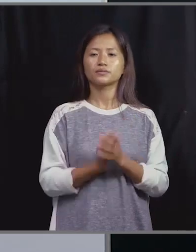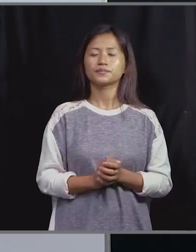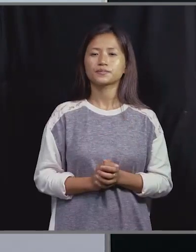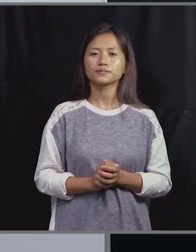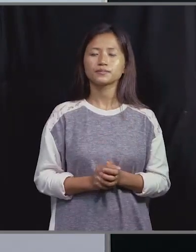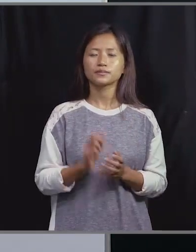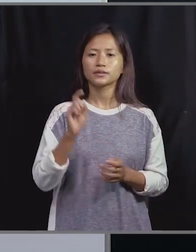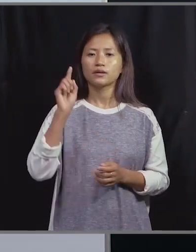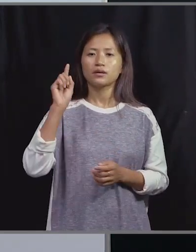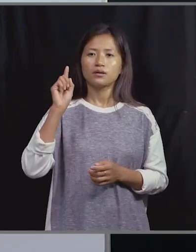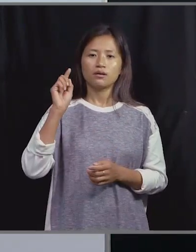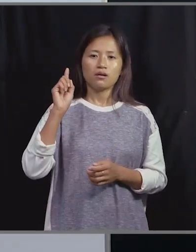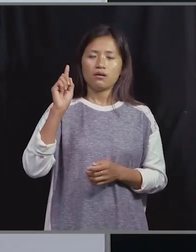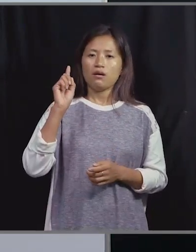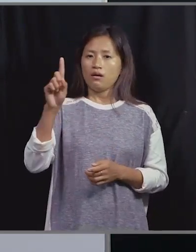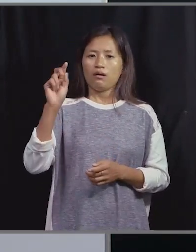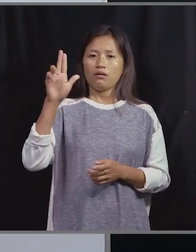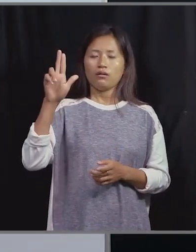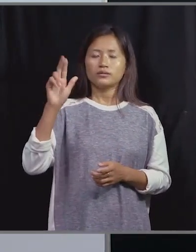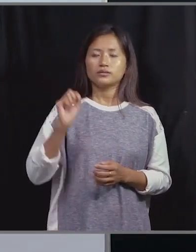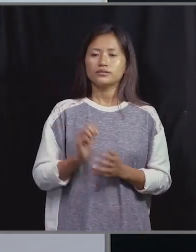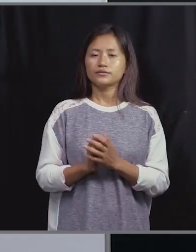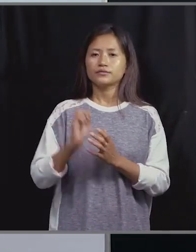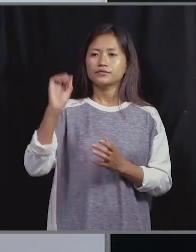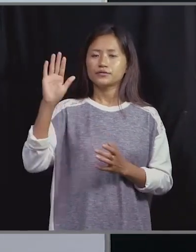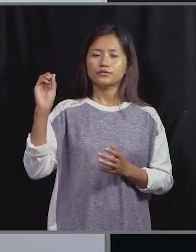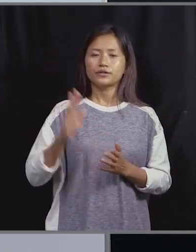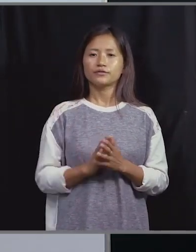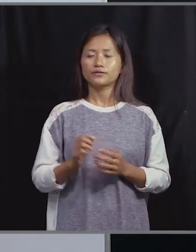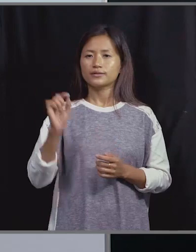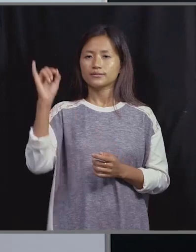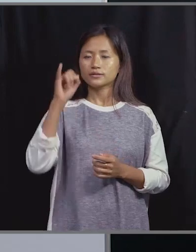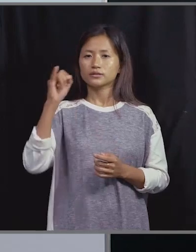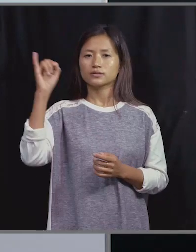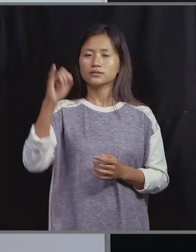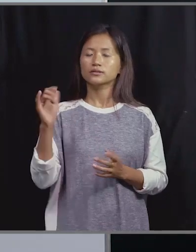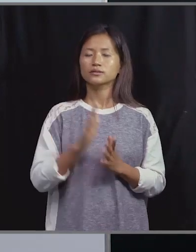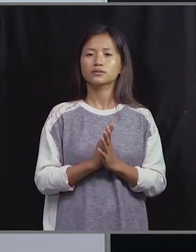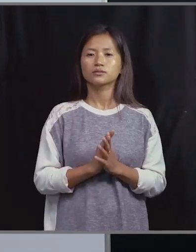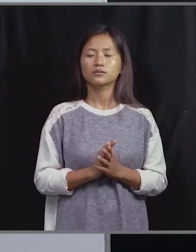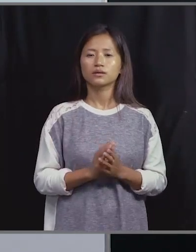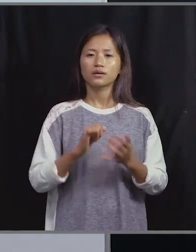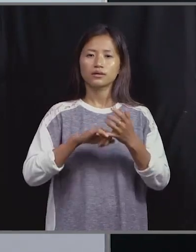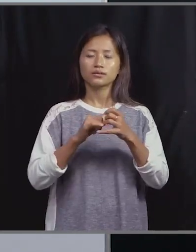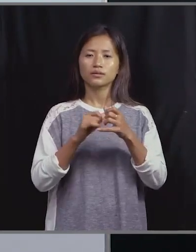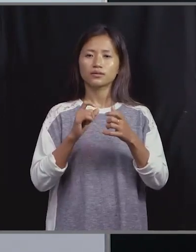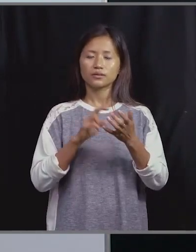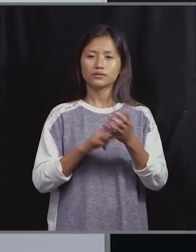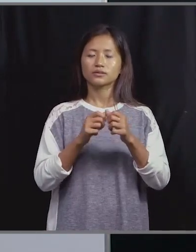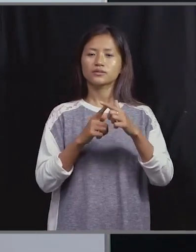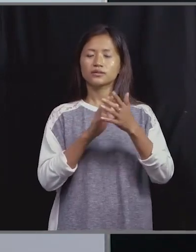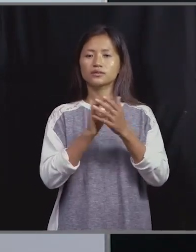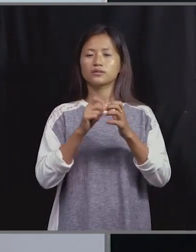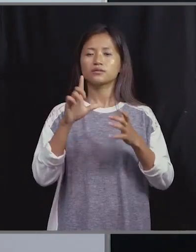in 1855 and in 1856, the Santalists, the Santals, they revolted against